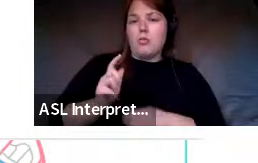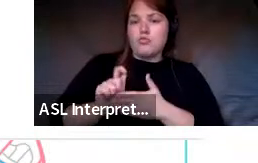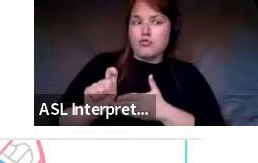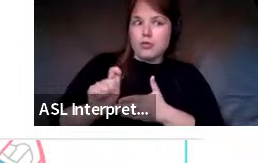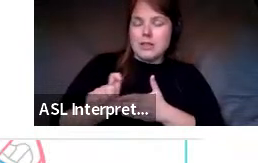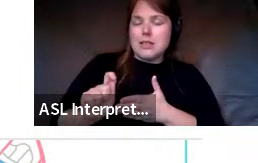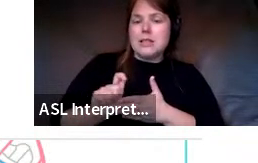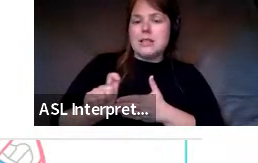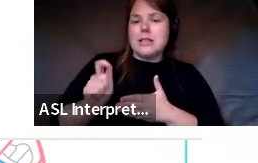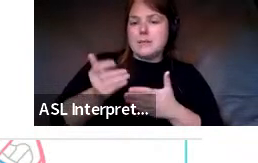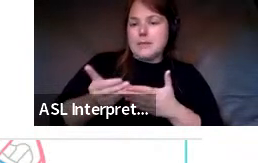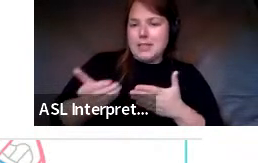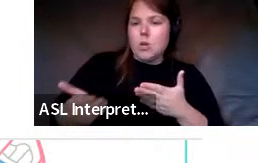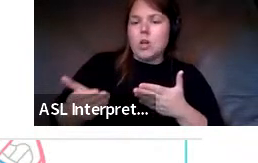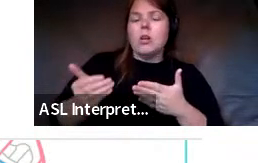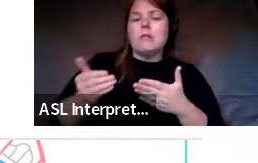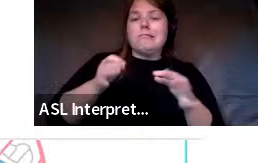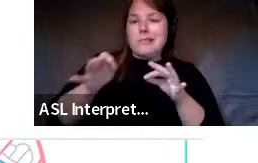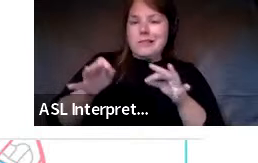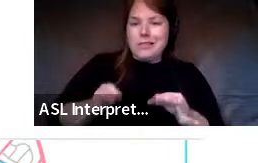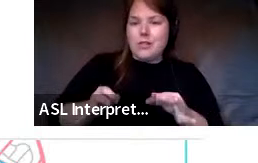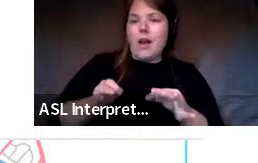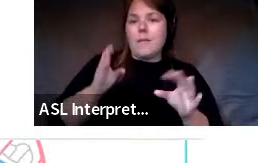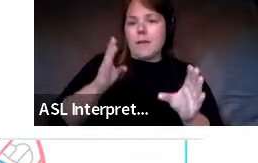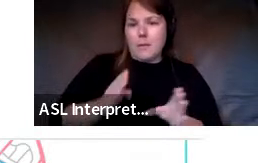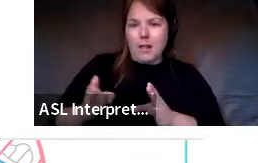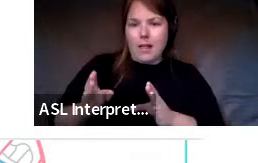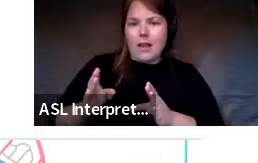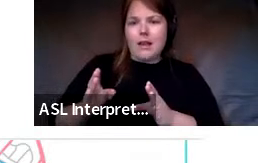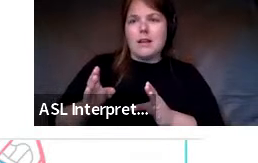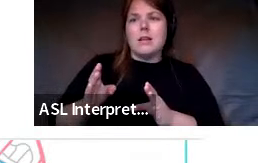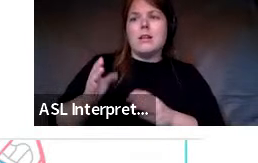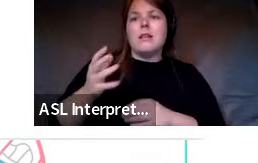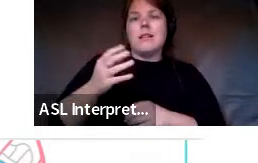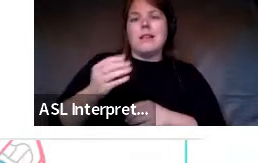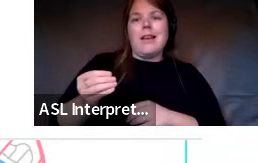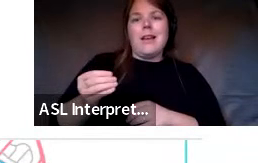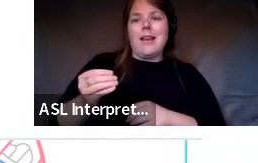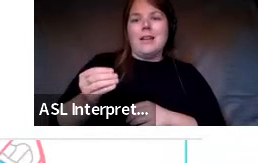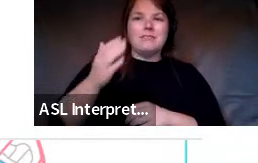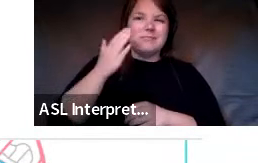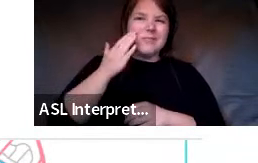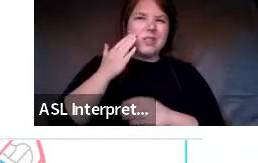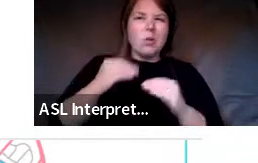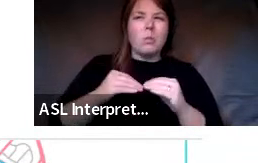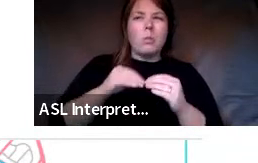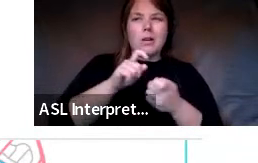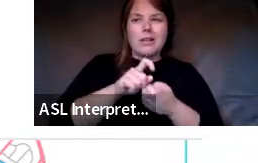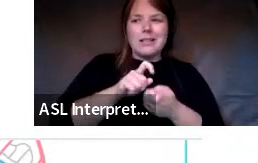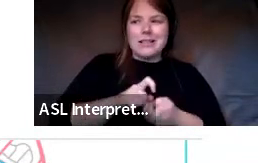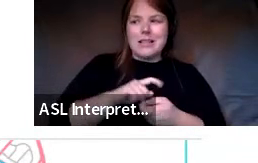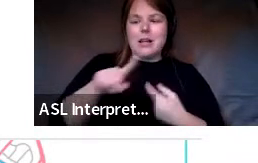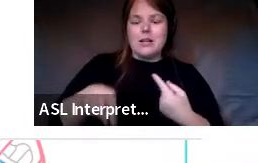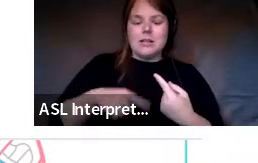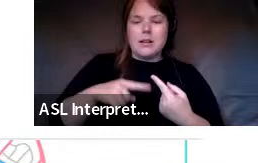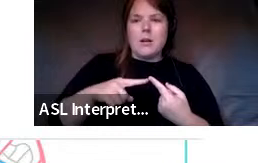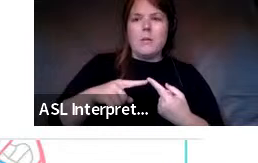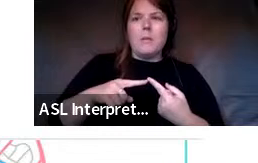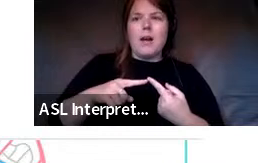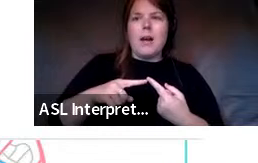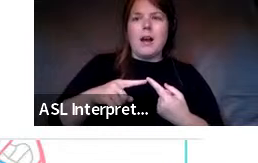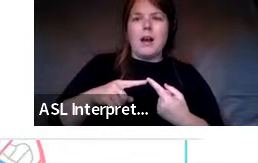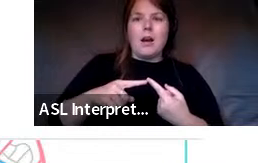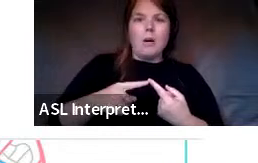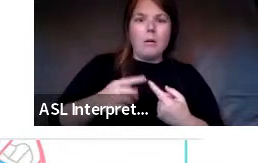written material describing this plan and, you know, more details about where